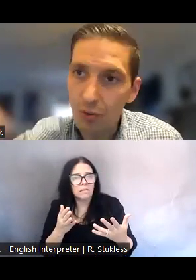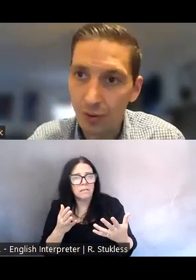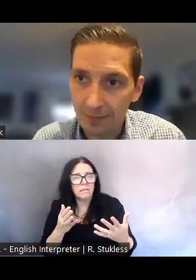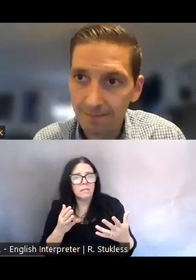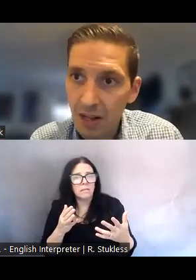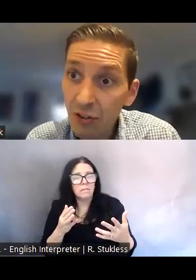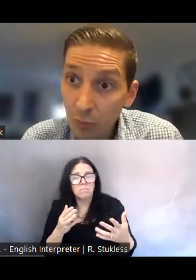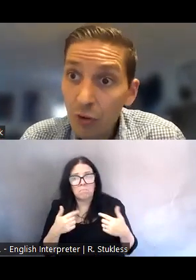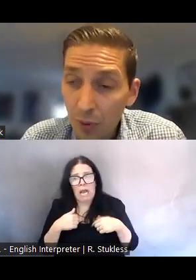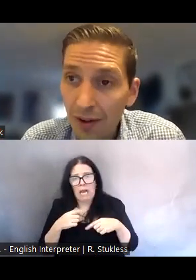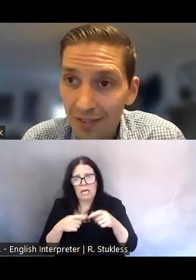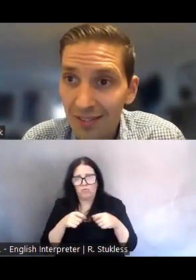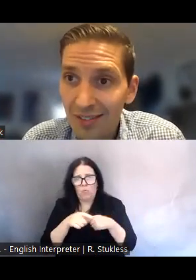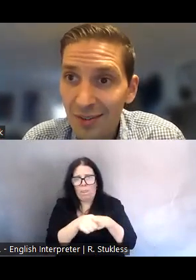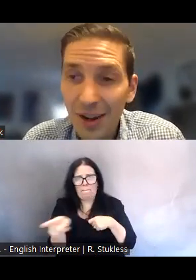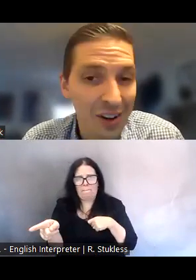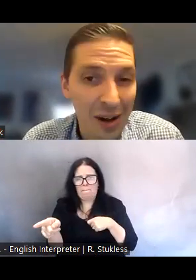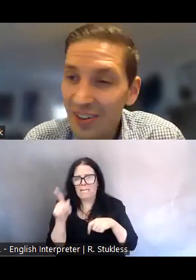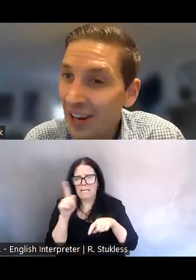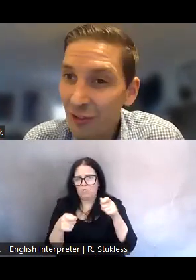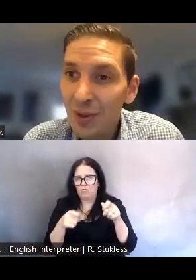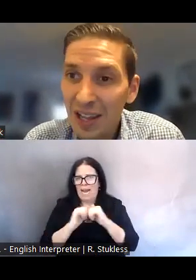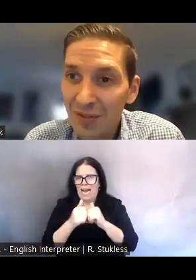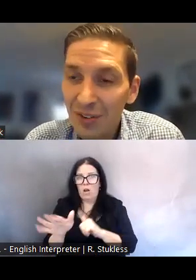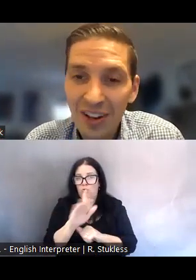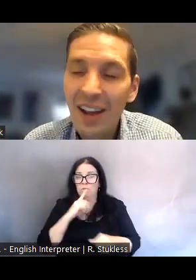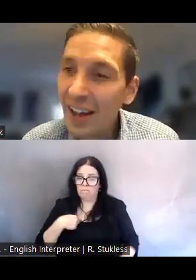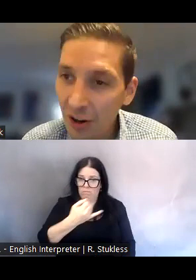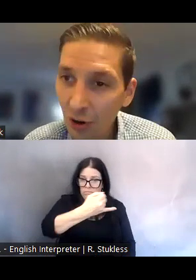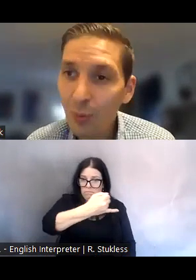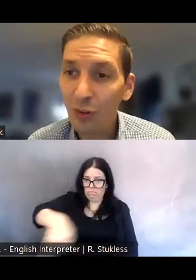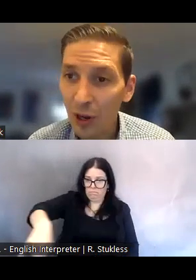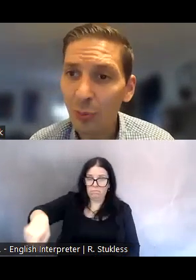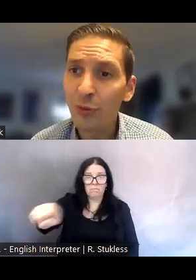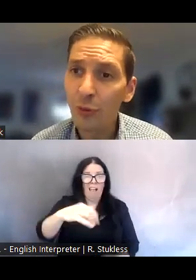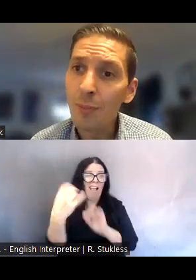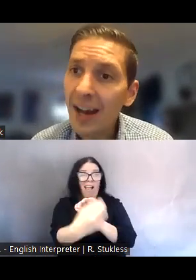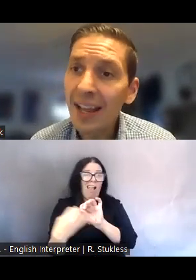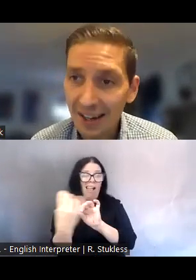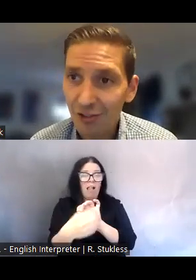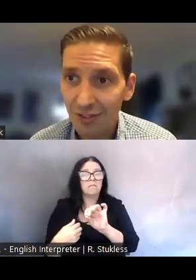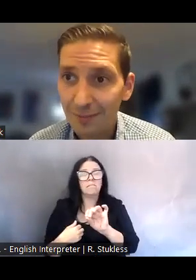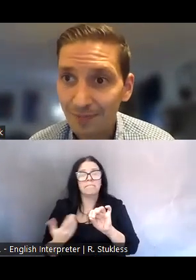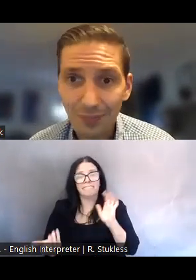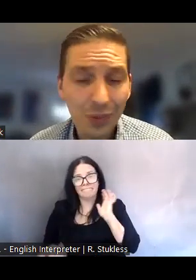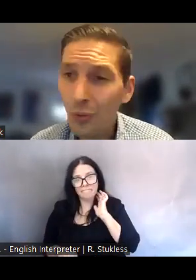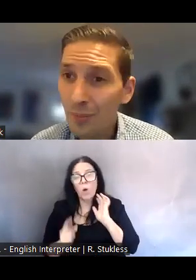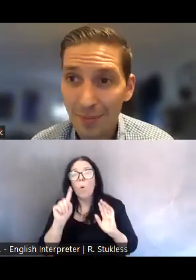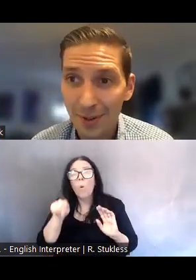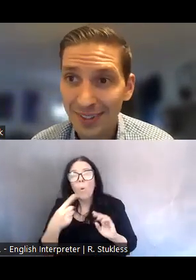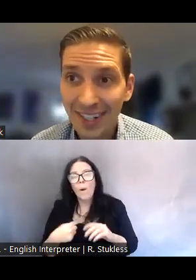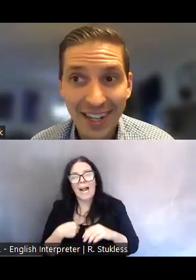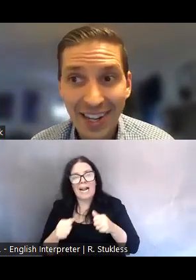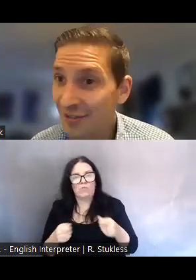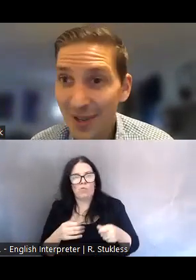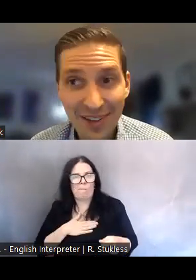never control how someone responds to my comments, actions, or behaviors. I can only be responsible for my action.